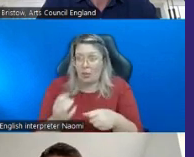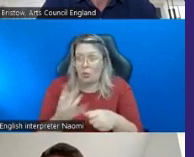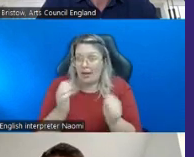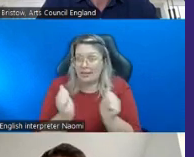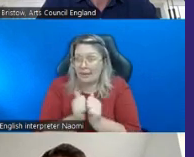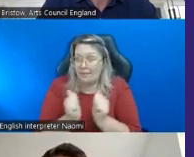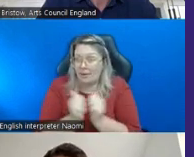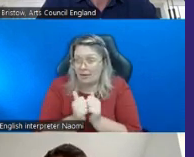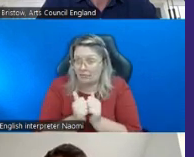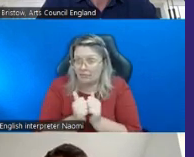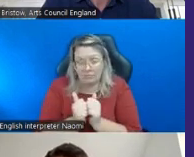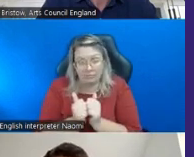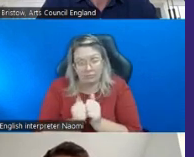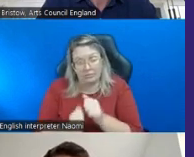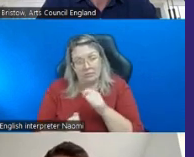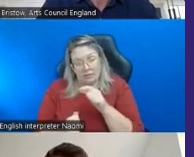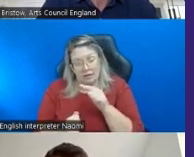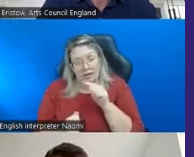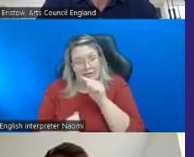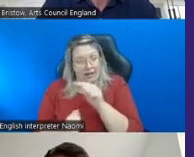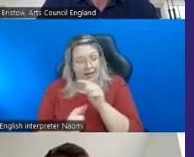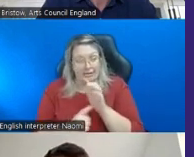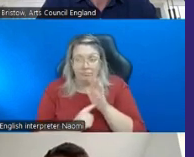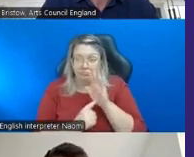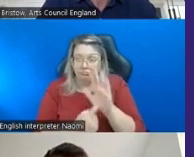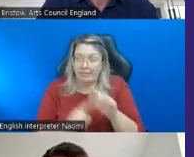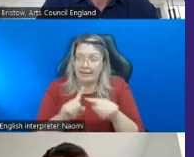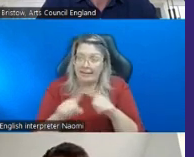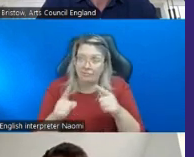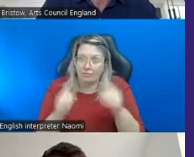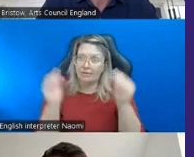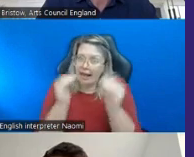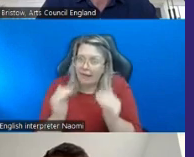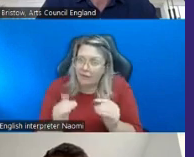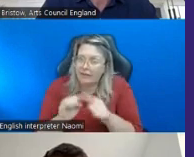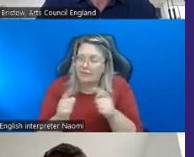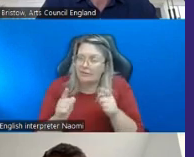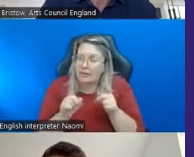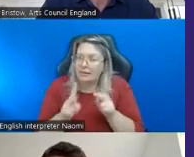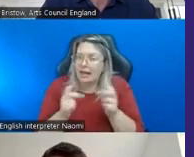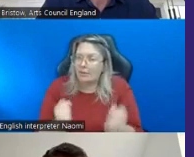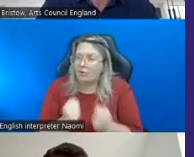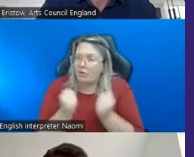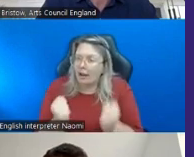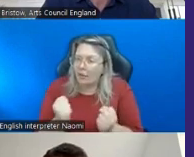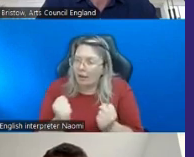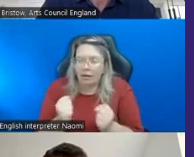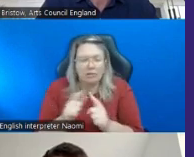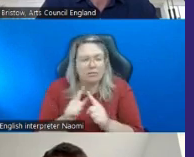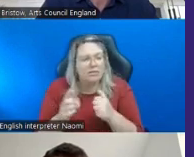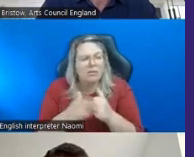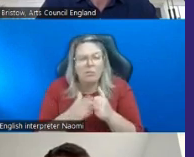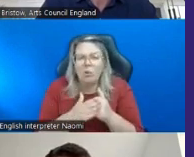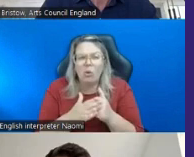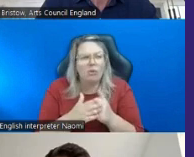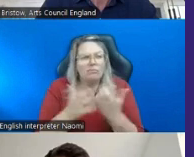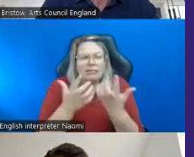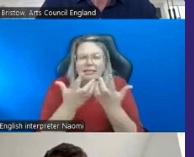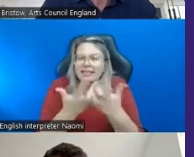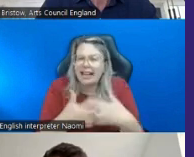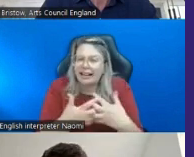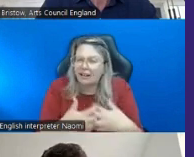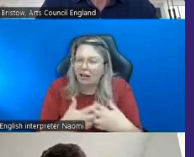essentially lists the type of powers and more technical interventions and areas of responsibility that